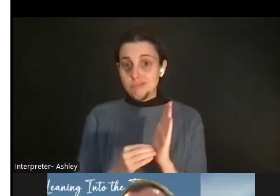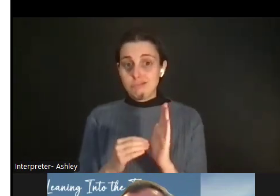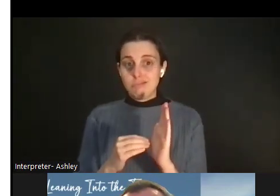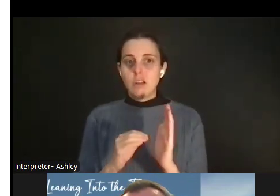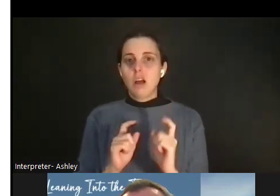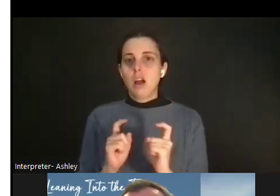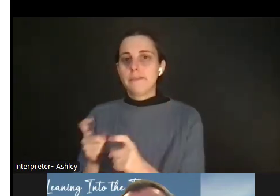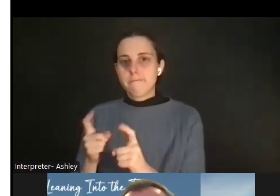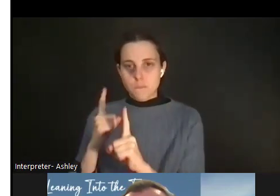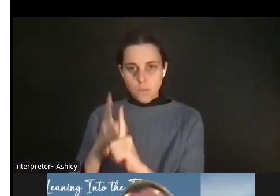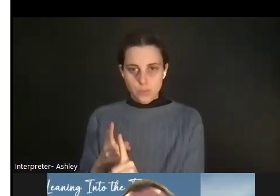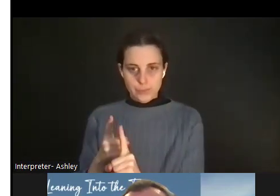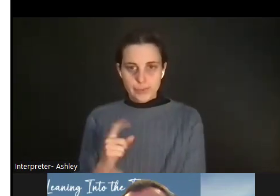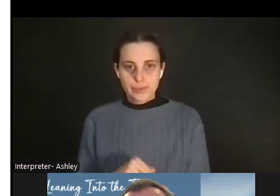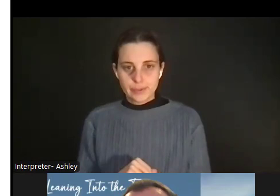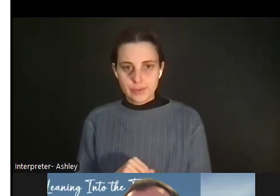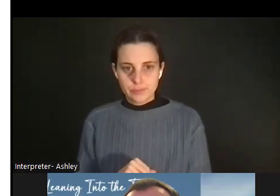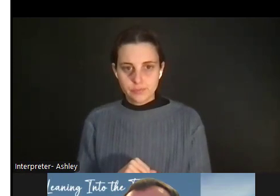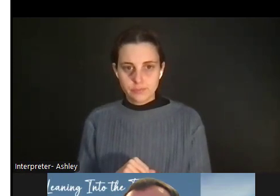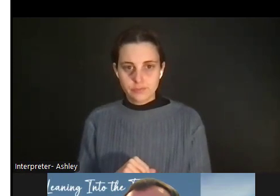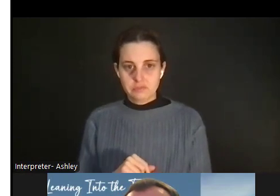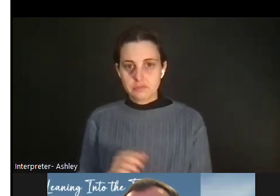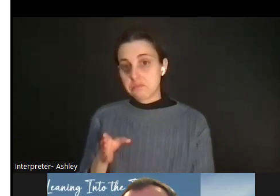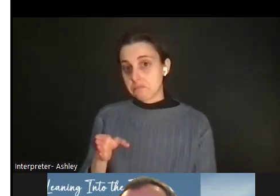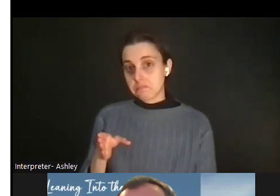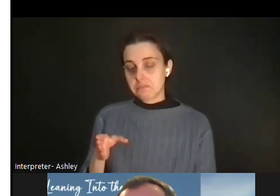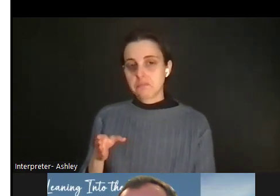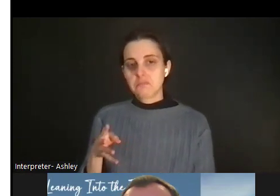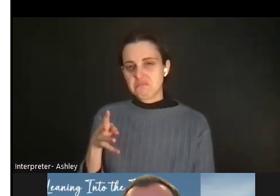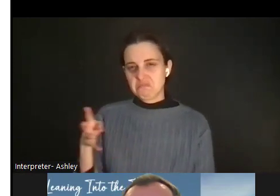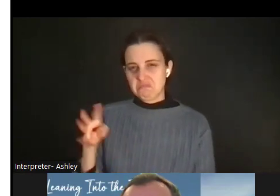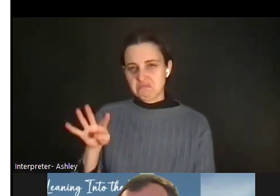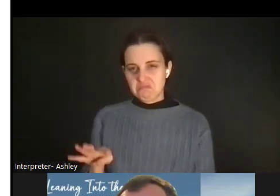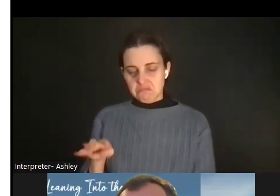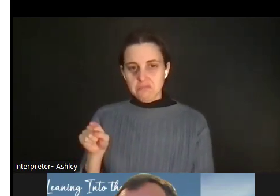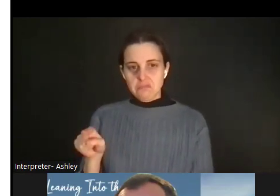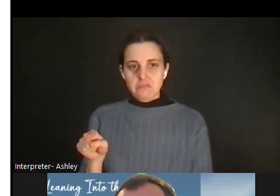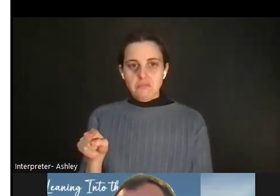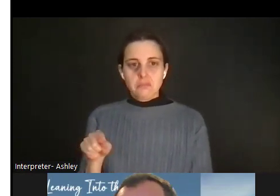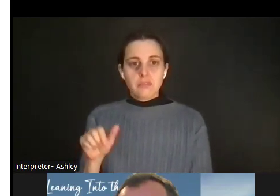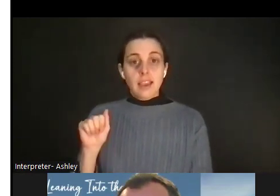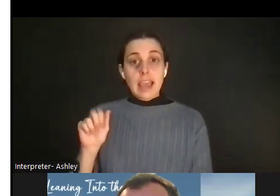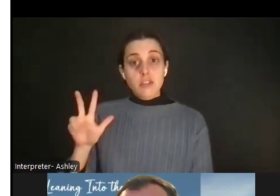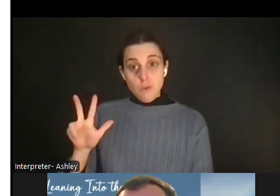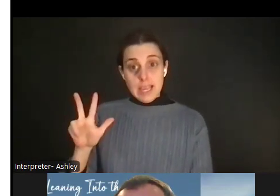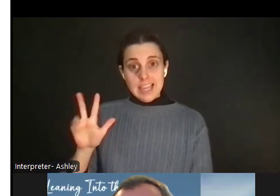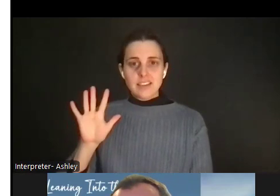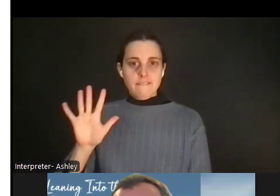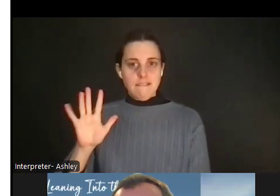So here we have A3s are 5 points because they're quite involved and they take some